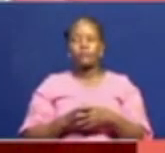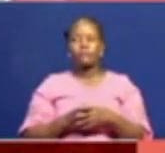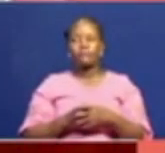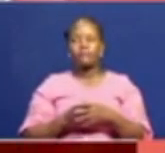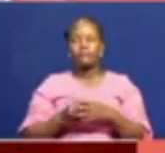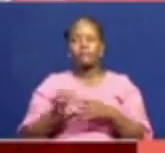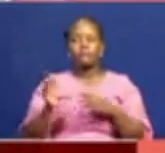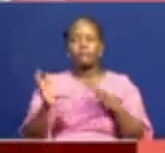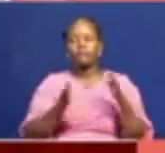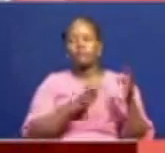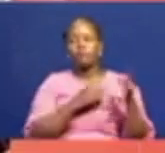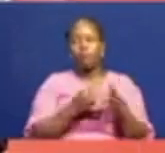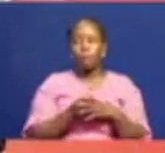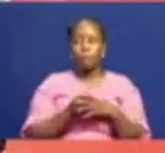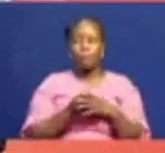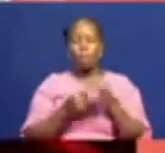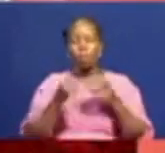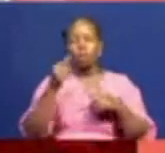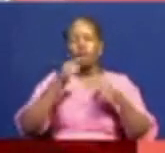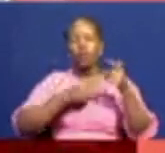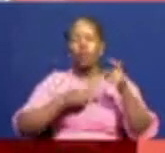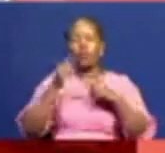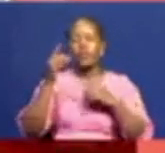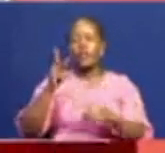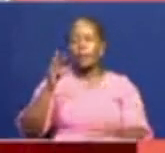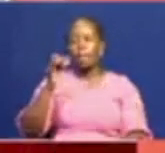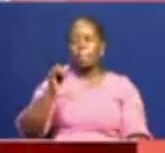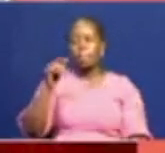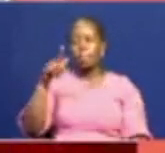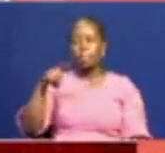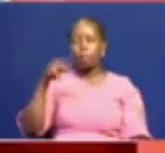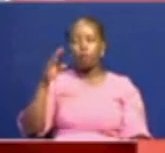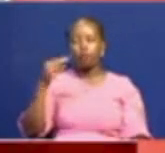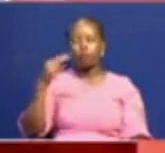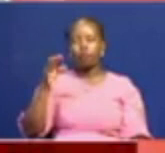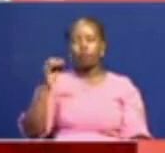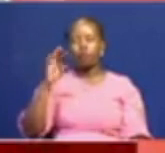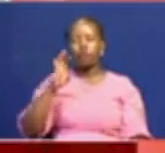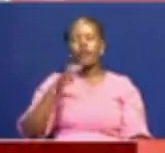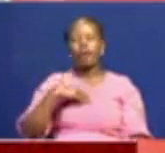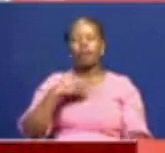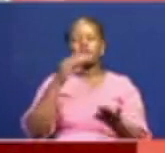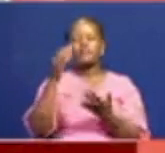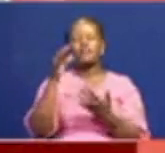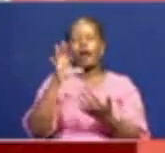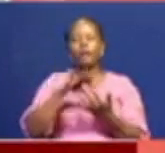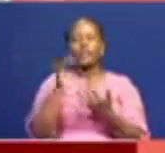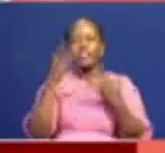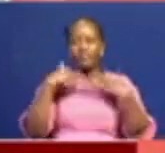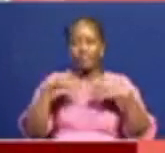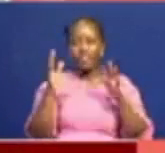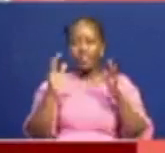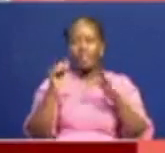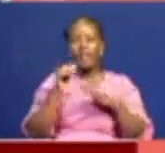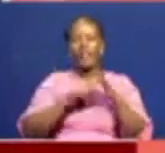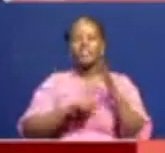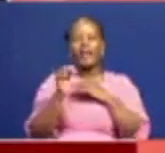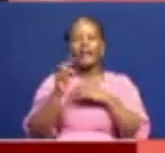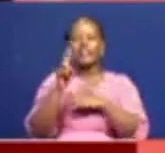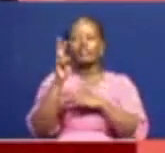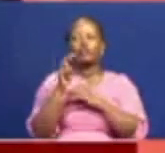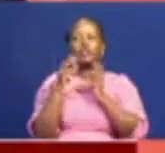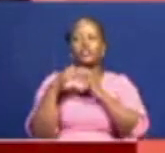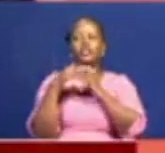Now, two-time Olympic champion Eliud Kipchoge has been appointed as a mentor of the Under-20 World Athletics Refugee Team starting next month. The former